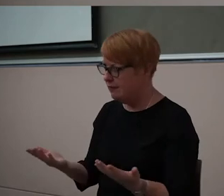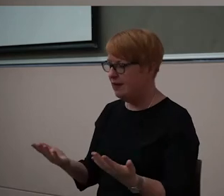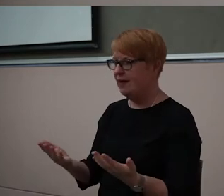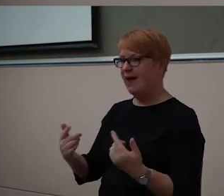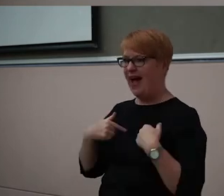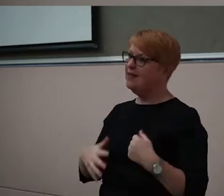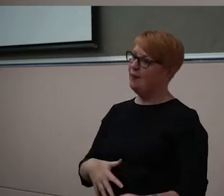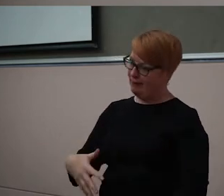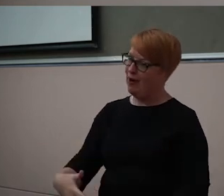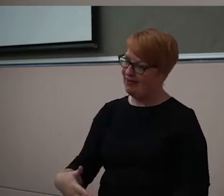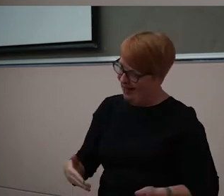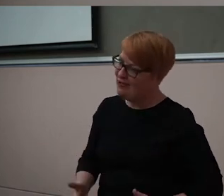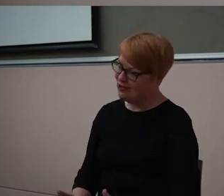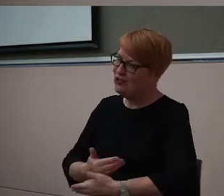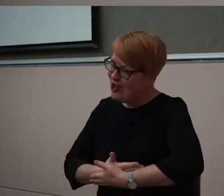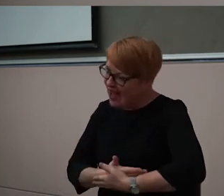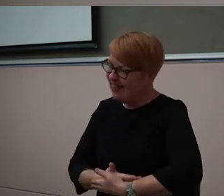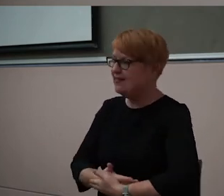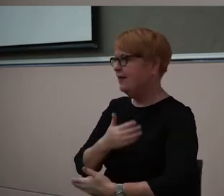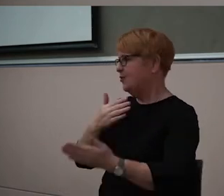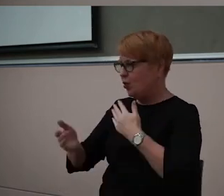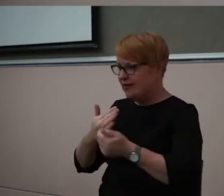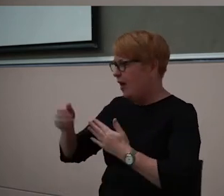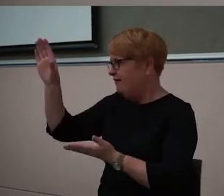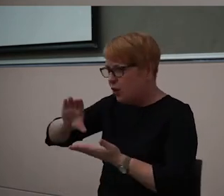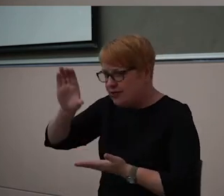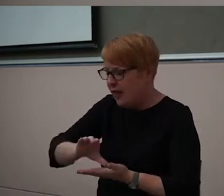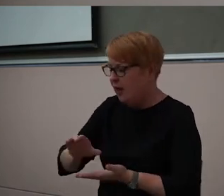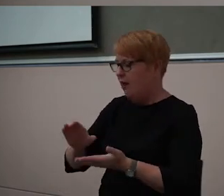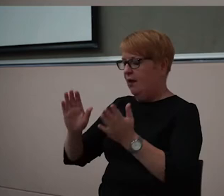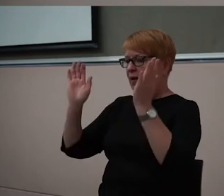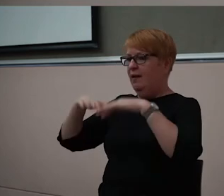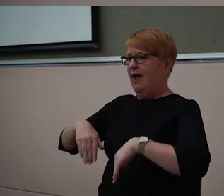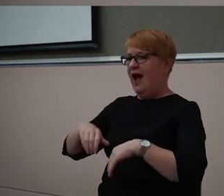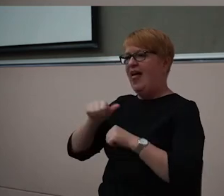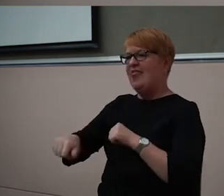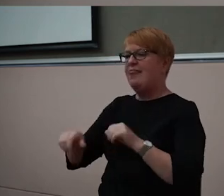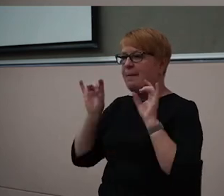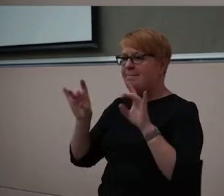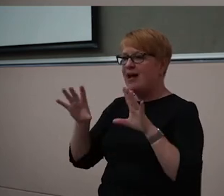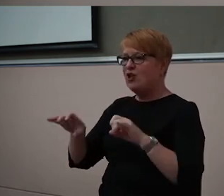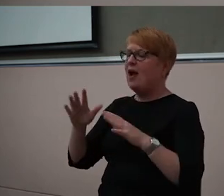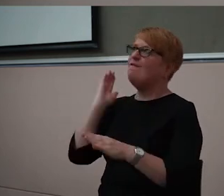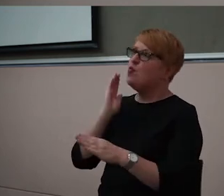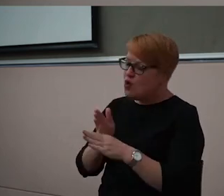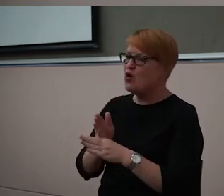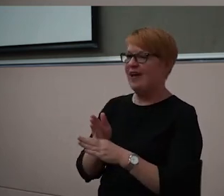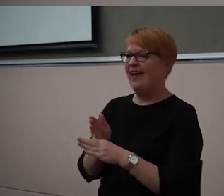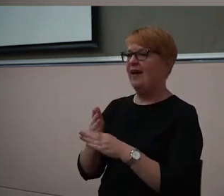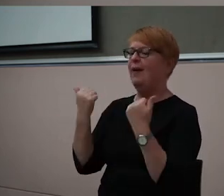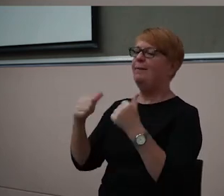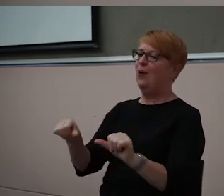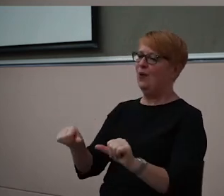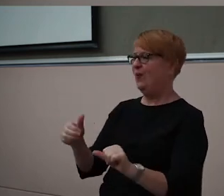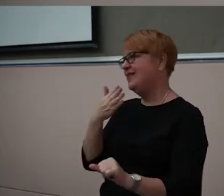a child and getting funding together, and finally the magical bit, which is like working with these incredible individuals.